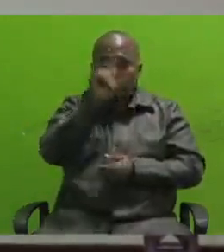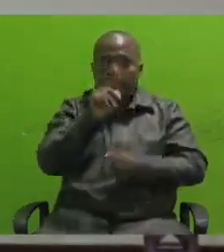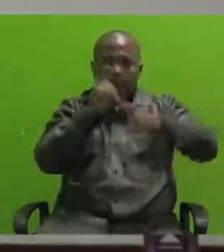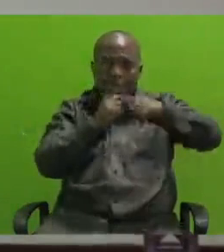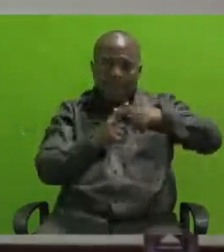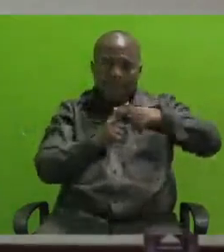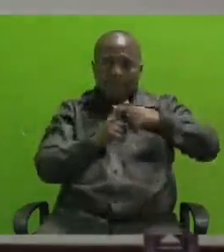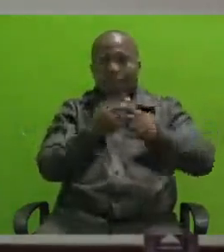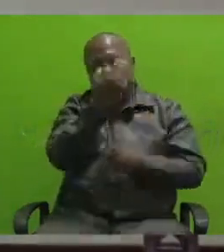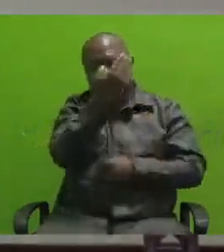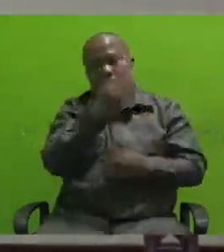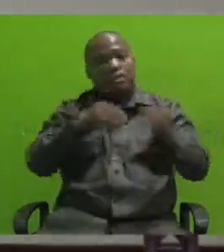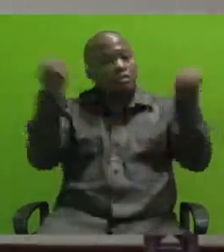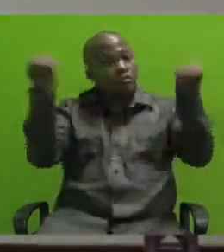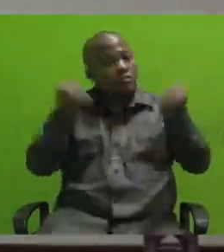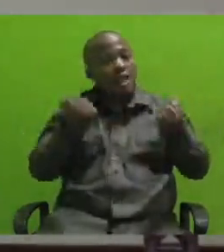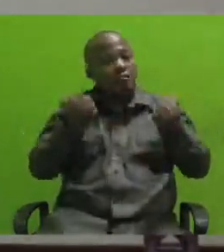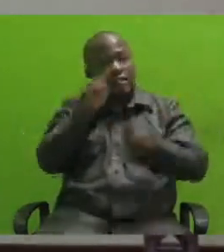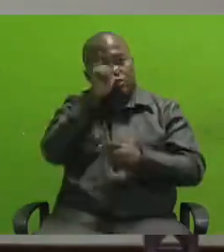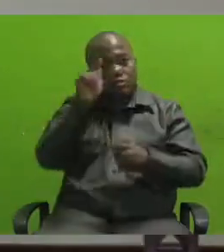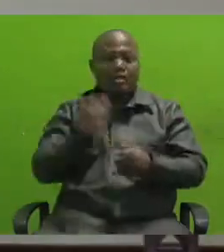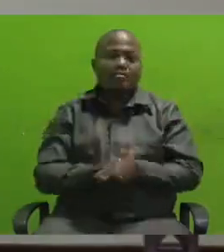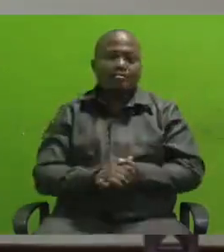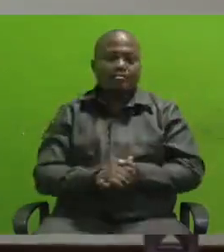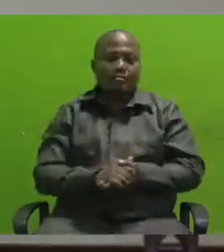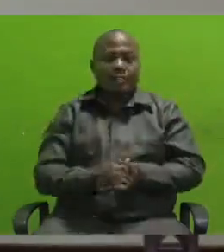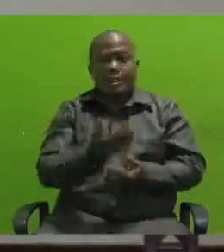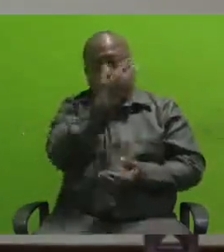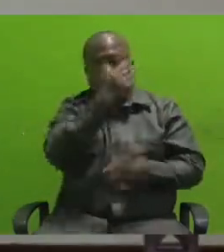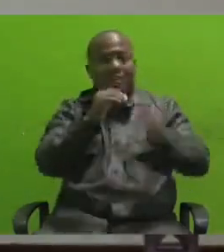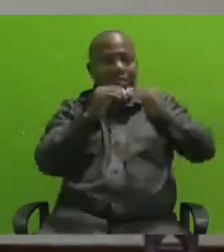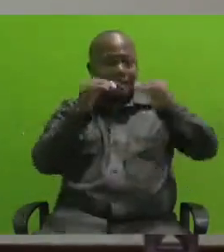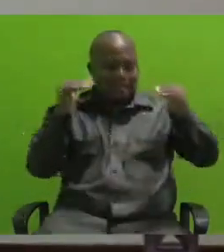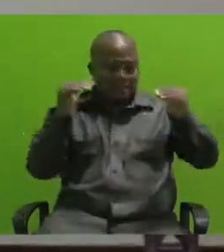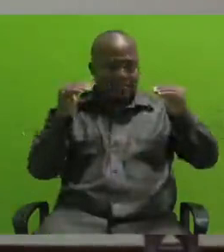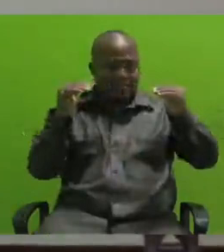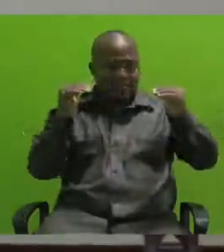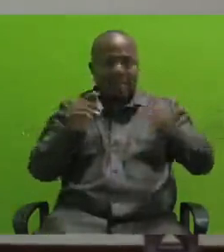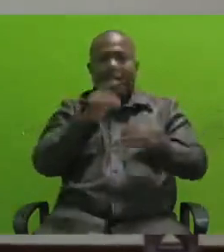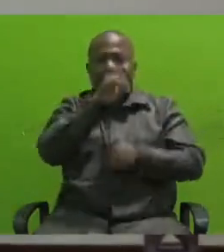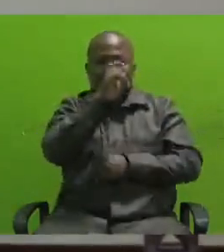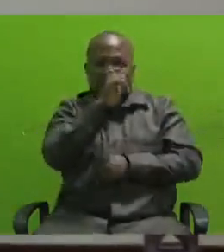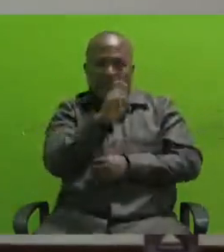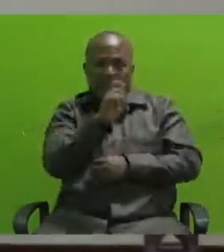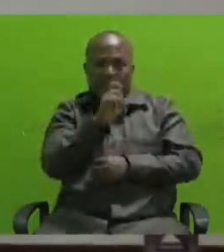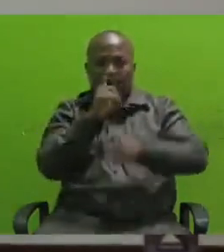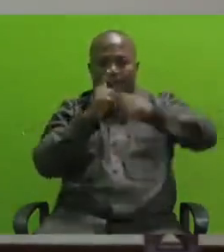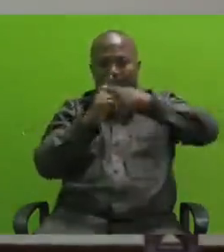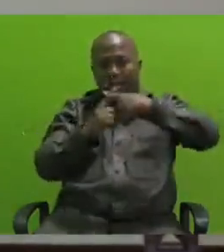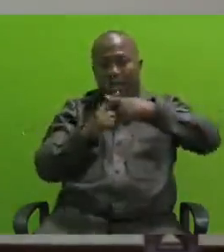perfect square. And this is the same as x plus what?